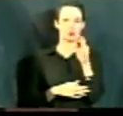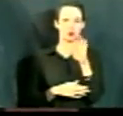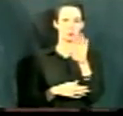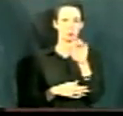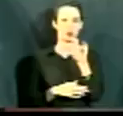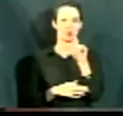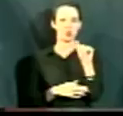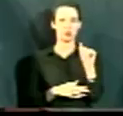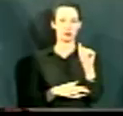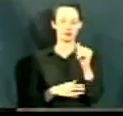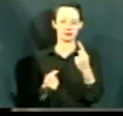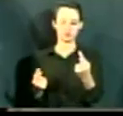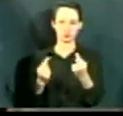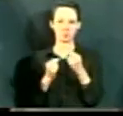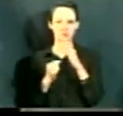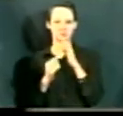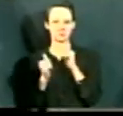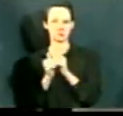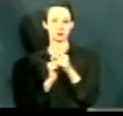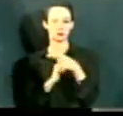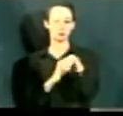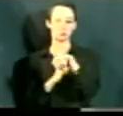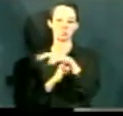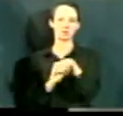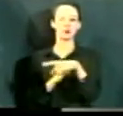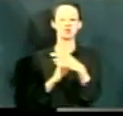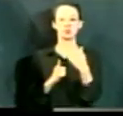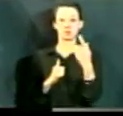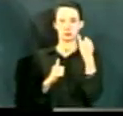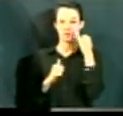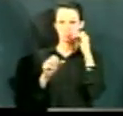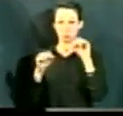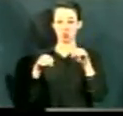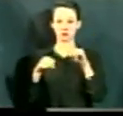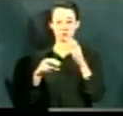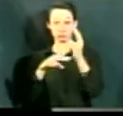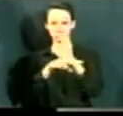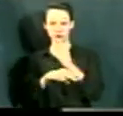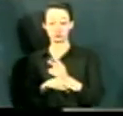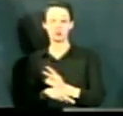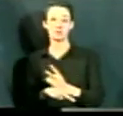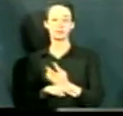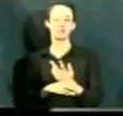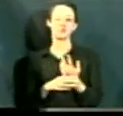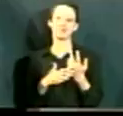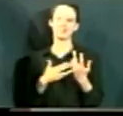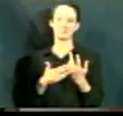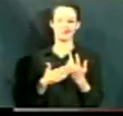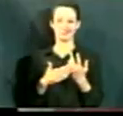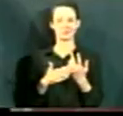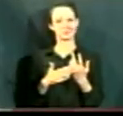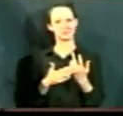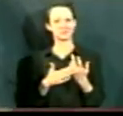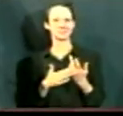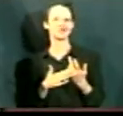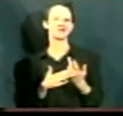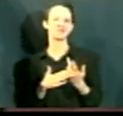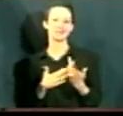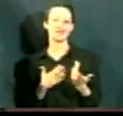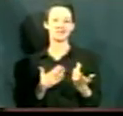and speaking to you. If we can figure this out, it would really